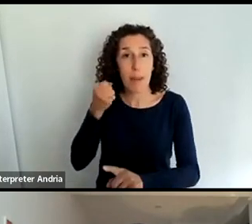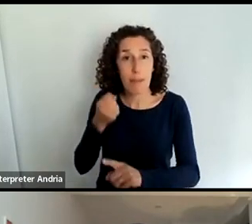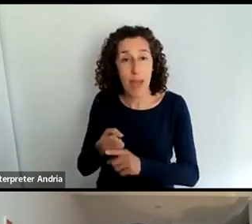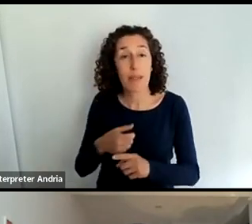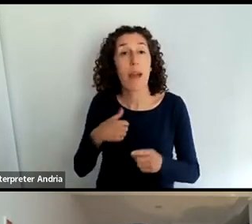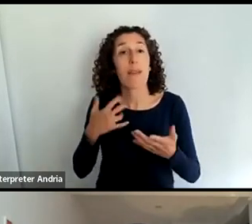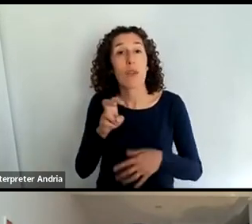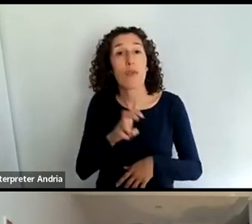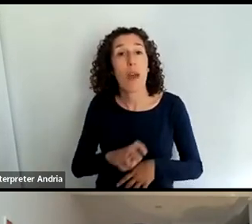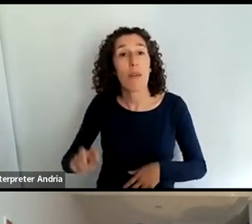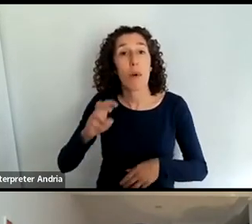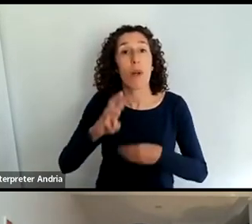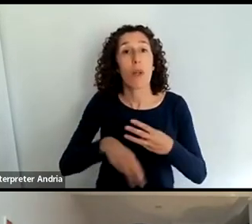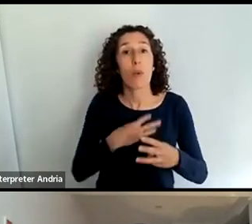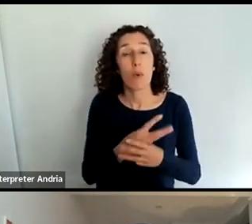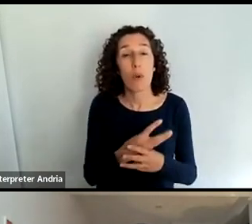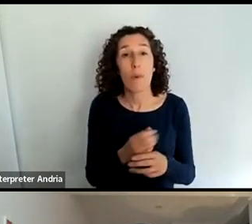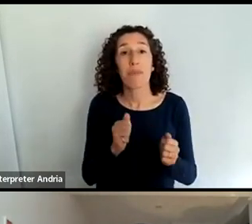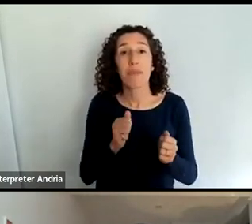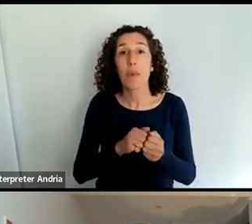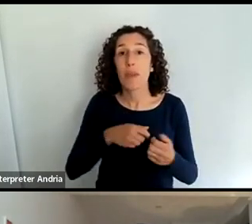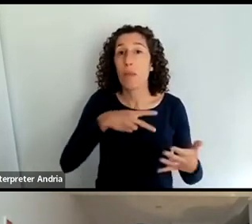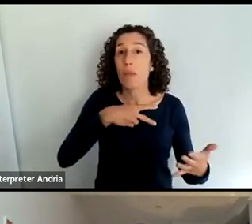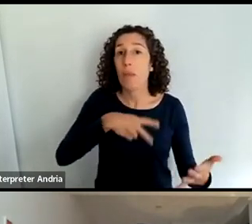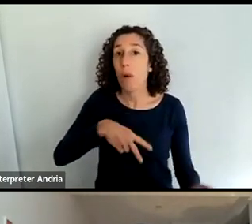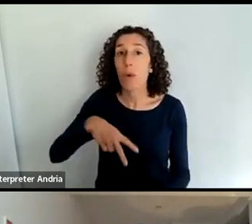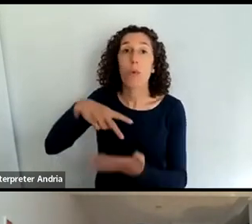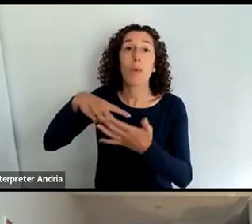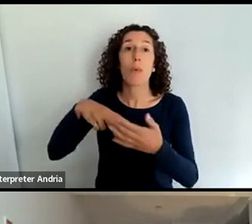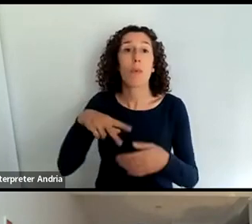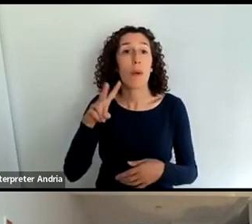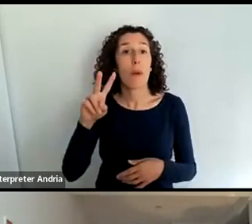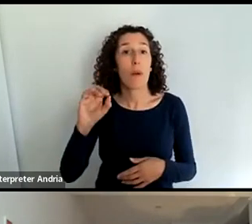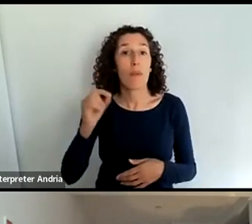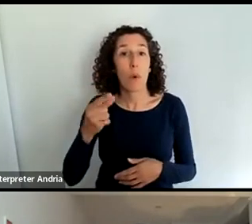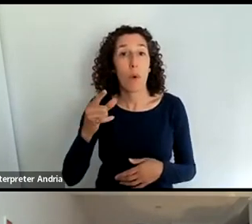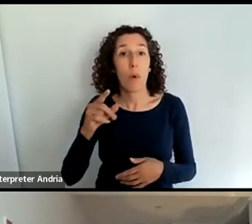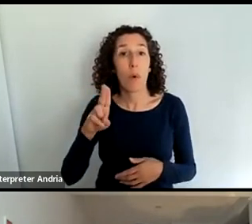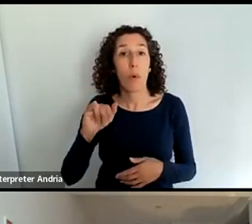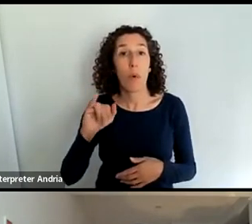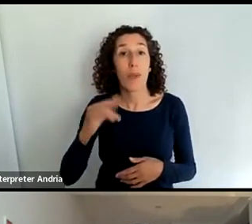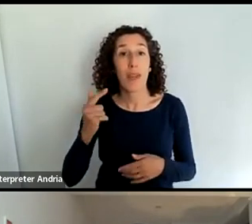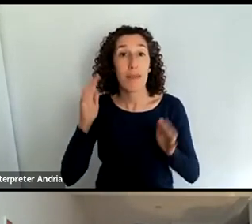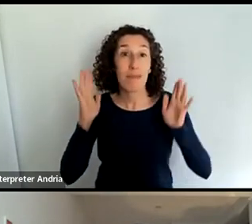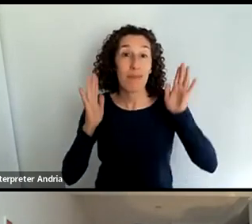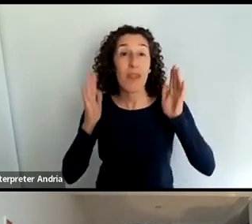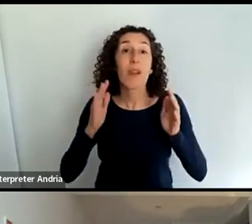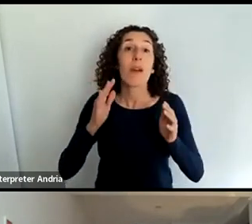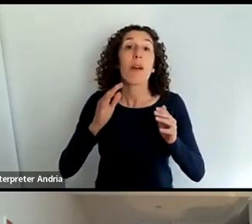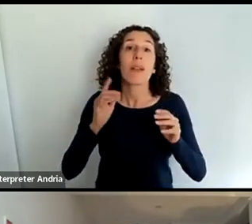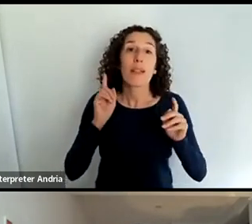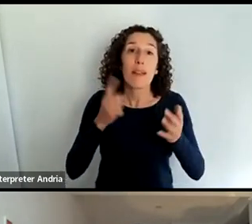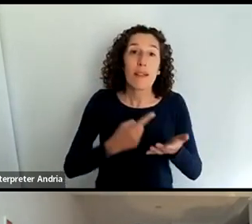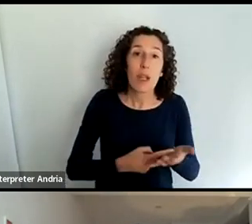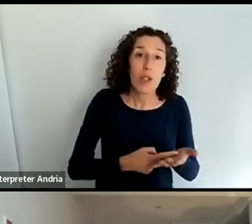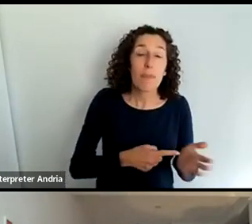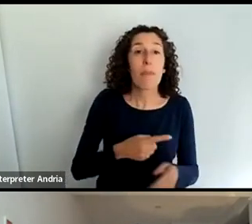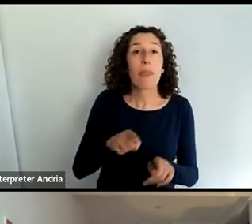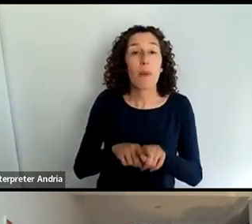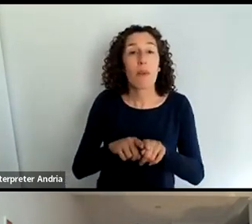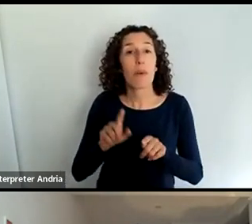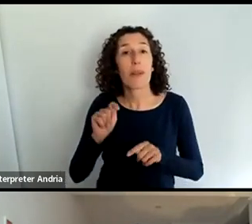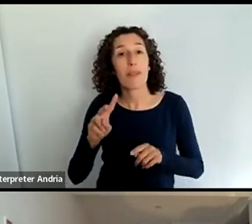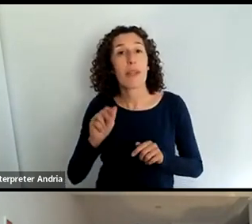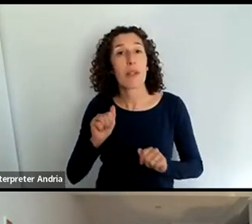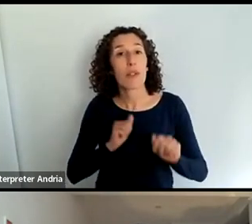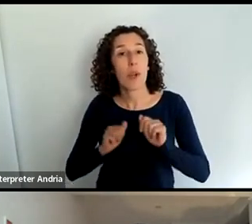doing things with ballroom, voguing, panel discussions. I worked on, an incredibly successful television show on HBO Max, and